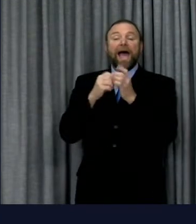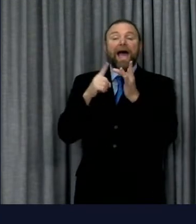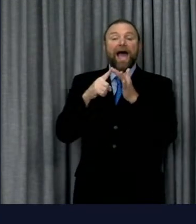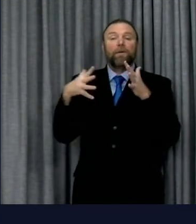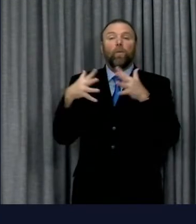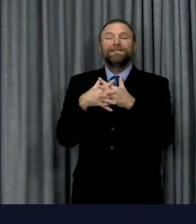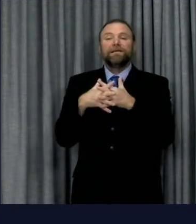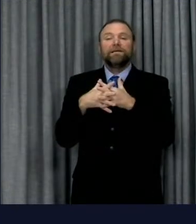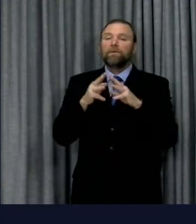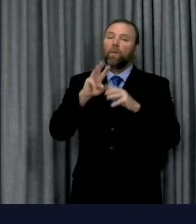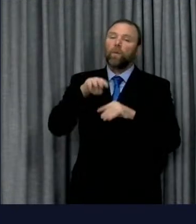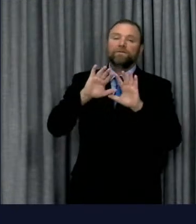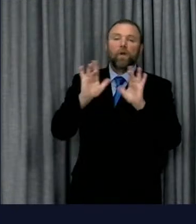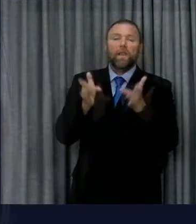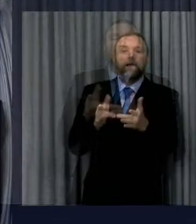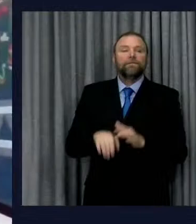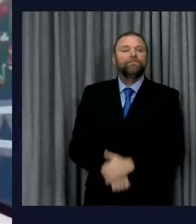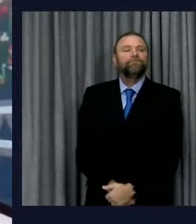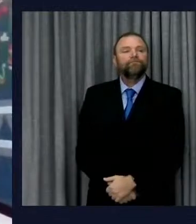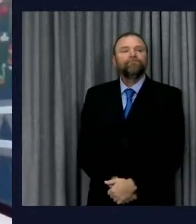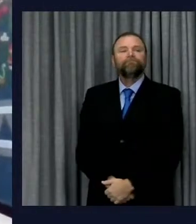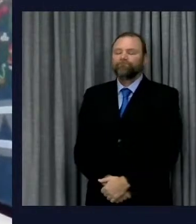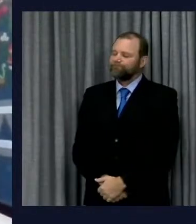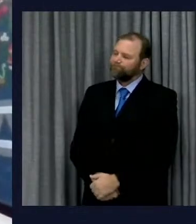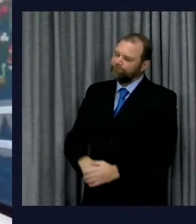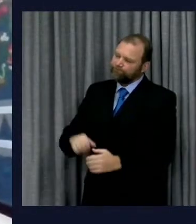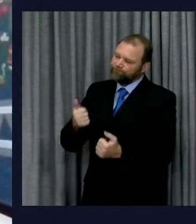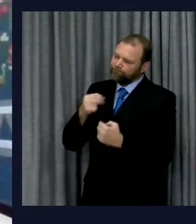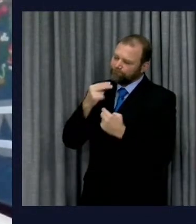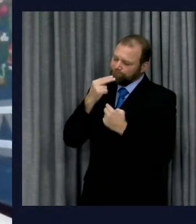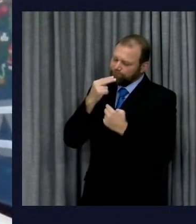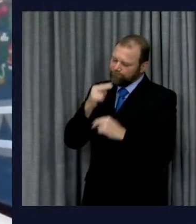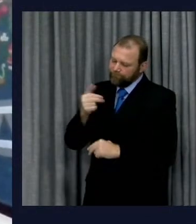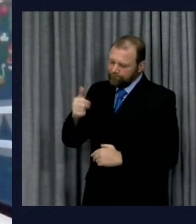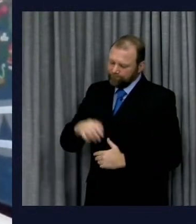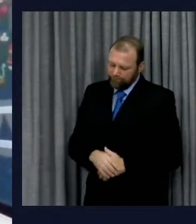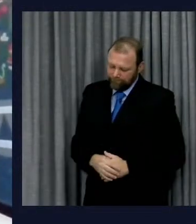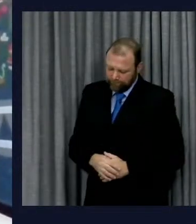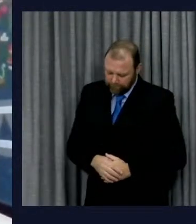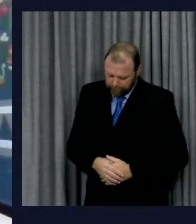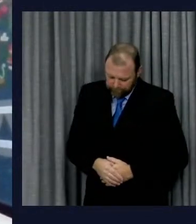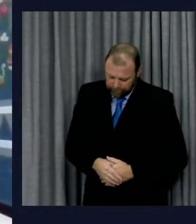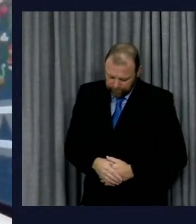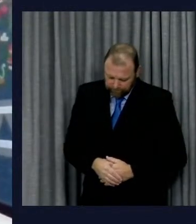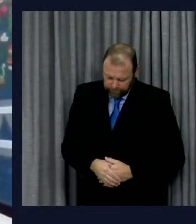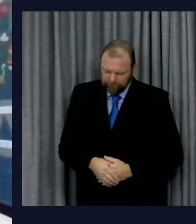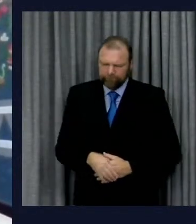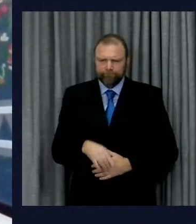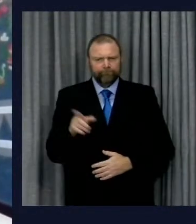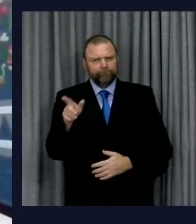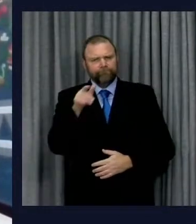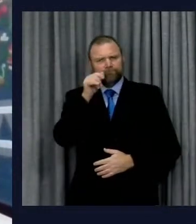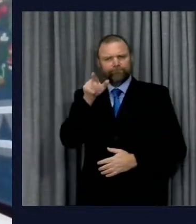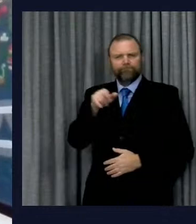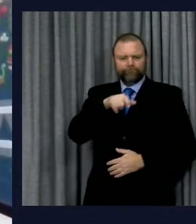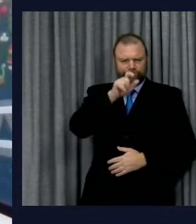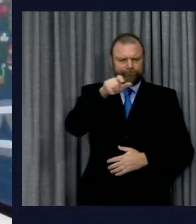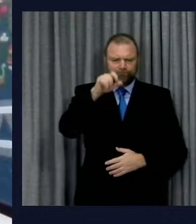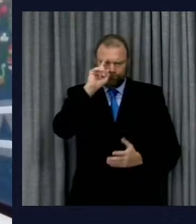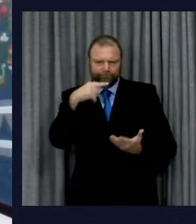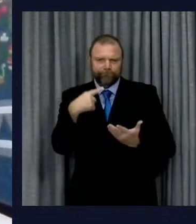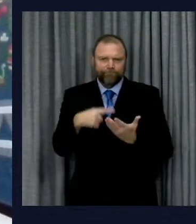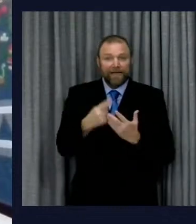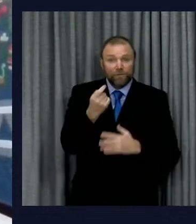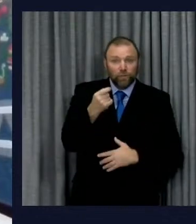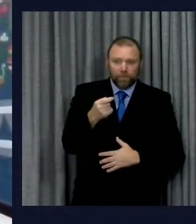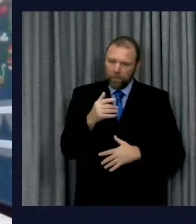Wales Online. Good afternoon, First Minister. As you know, people will be making decisions next week about going to watch the Six Nations